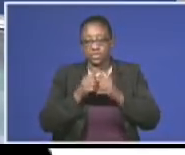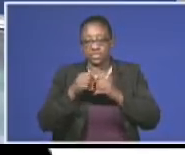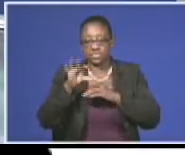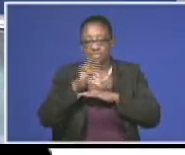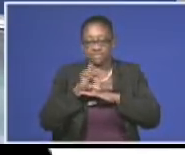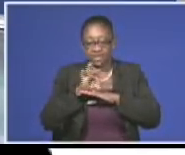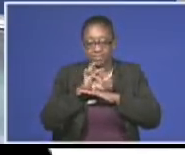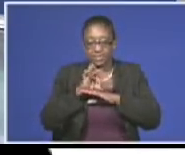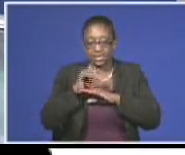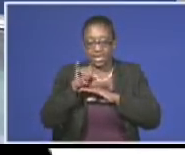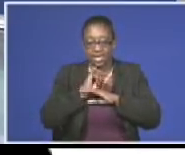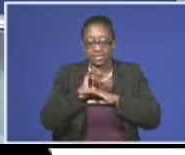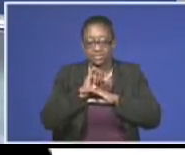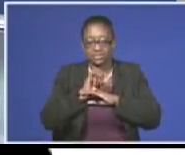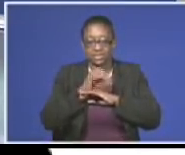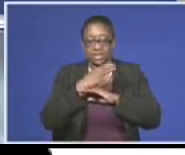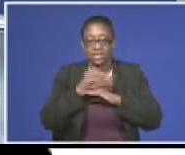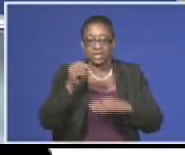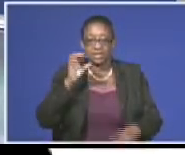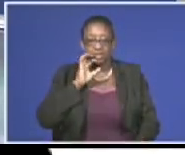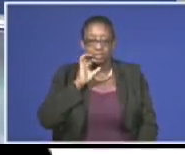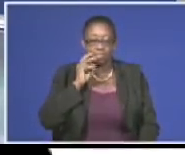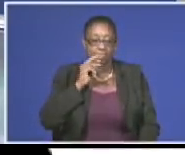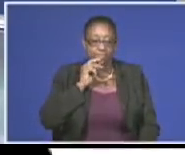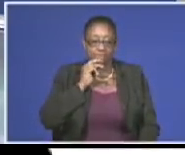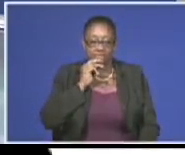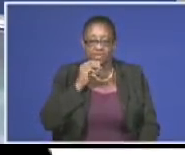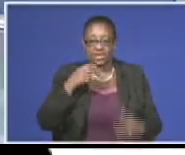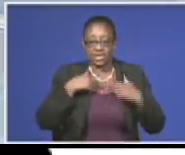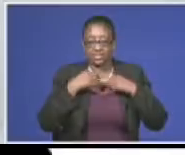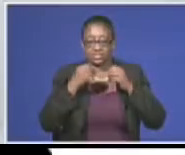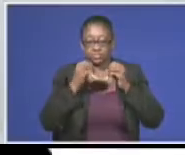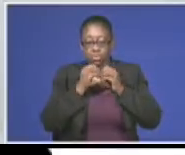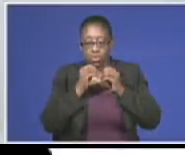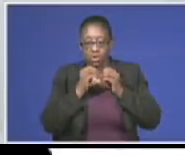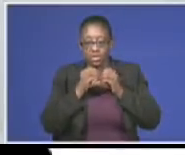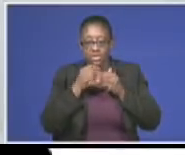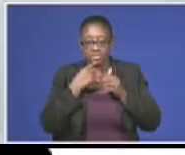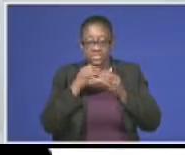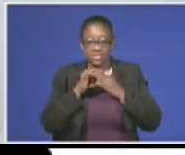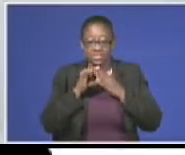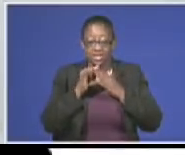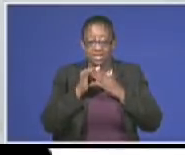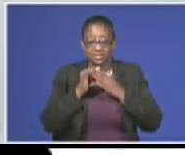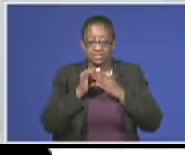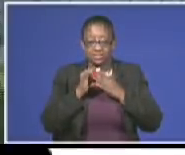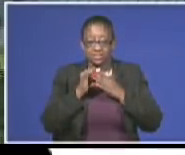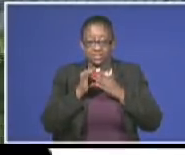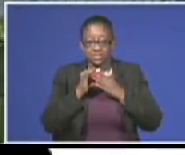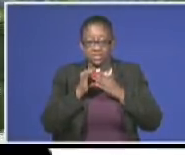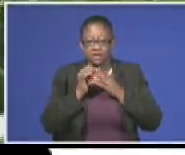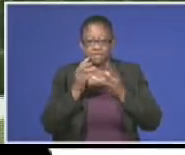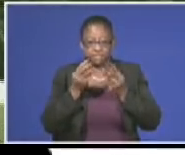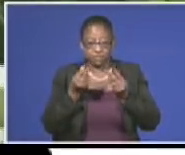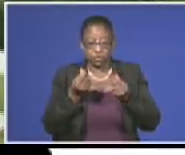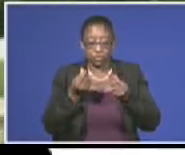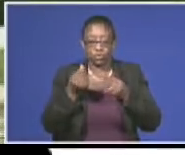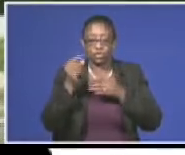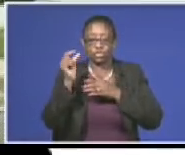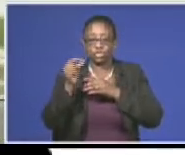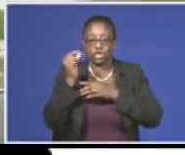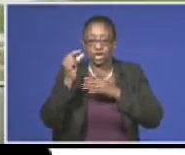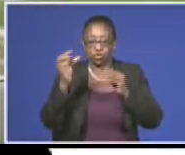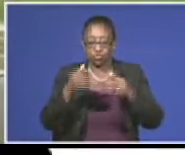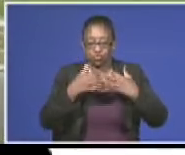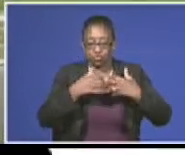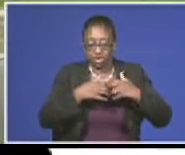services throughout the country. Cleopatra Murphy has more. 7 new multi-million-dollar Wärtsilä engines and generators purchased by Bahamas Power